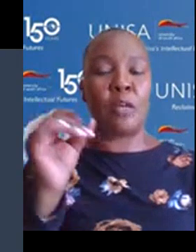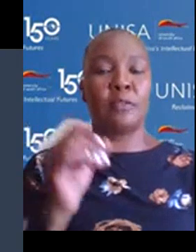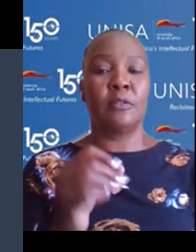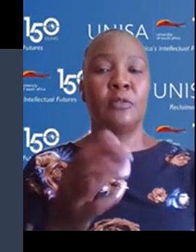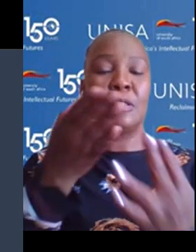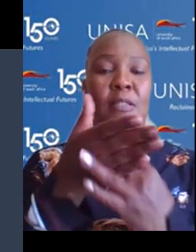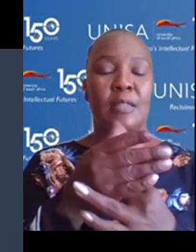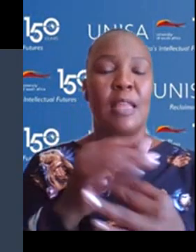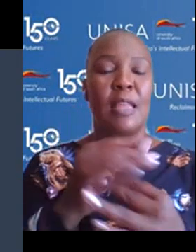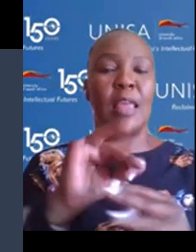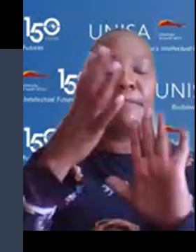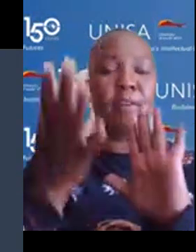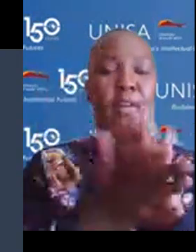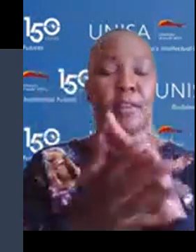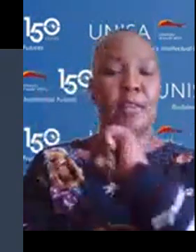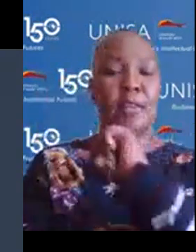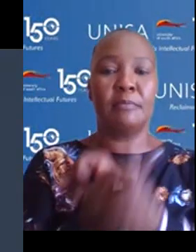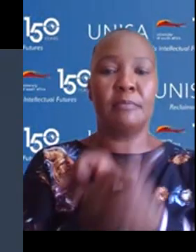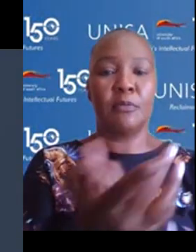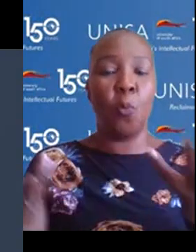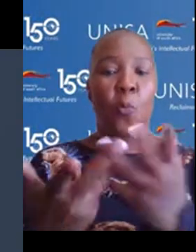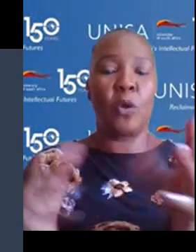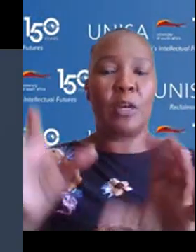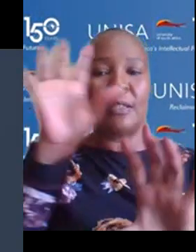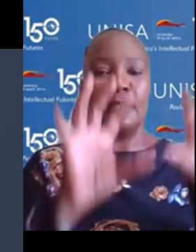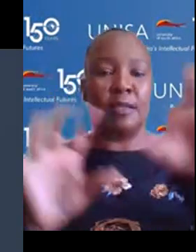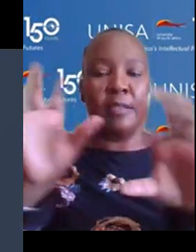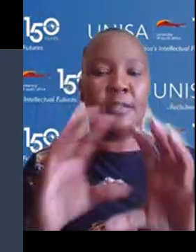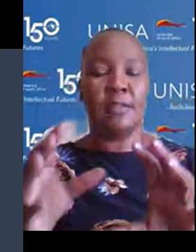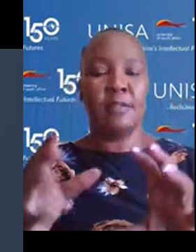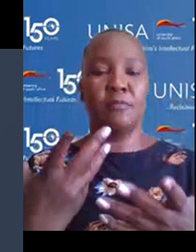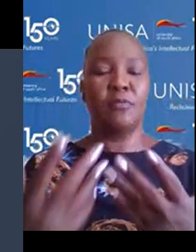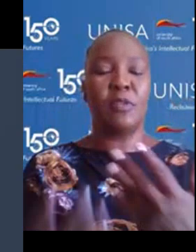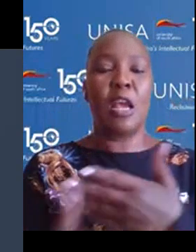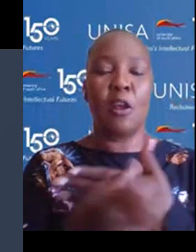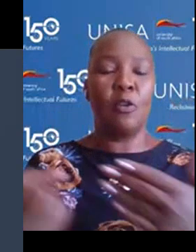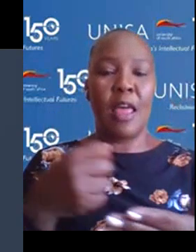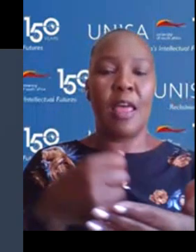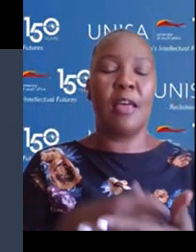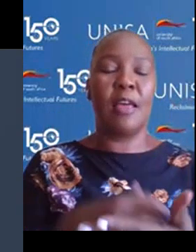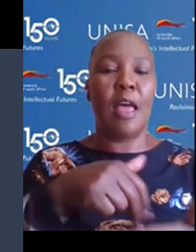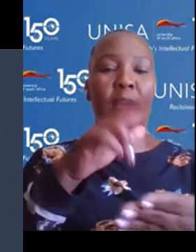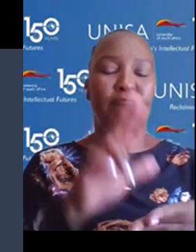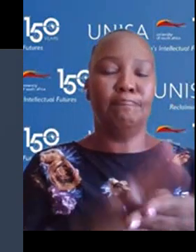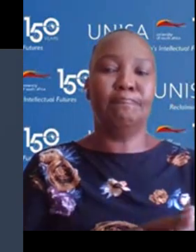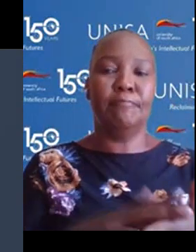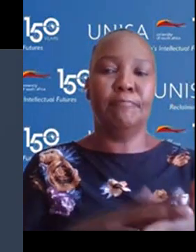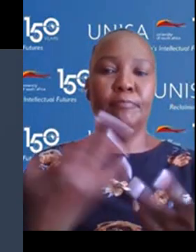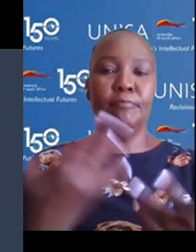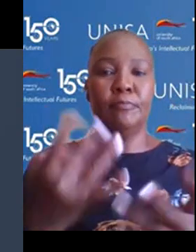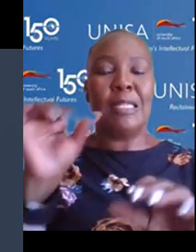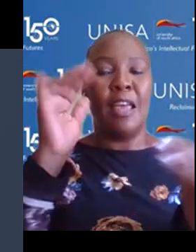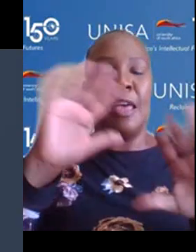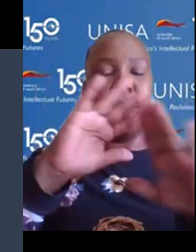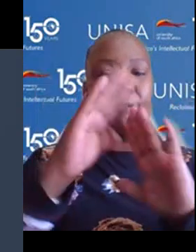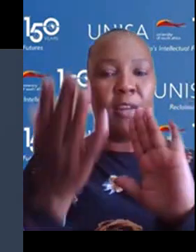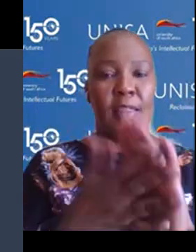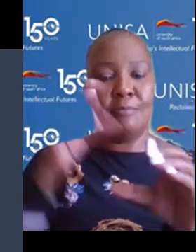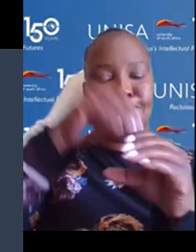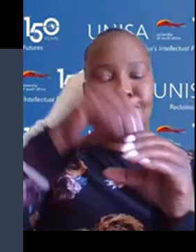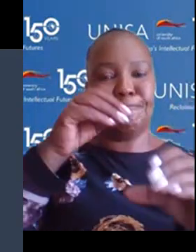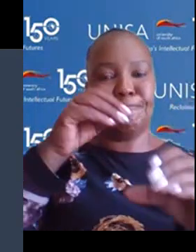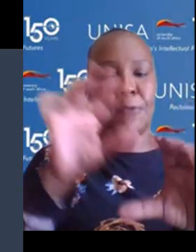everything happens on the cloud. You can download apps on your device, but everything syncs back to your cloud account. So everything